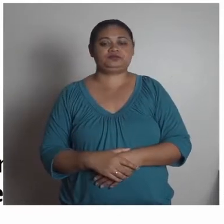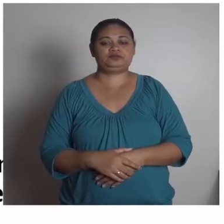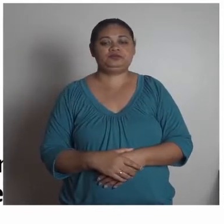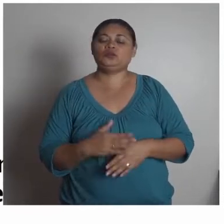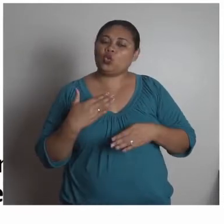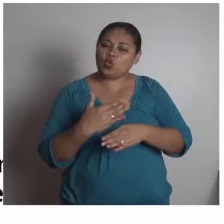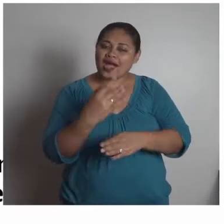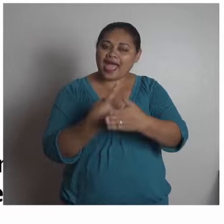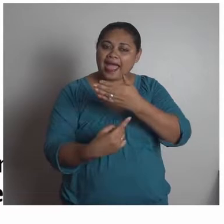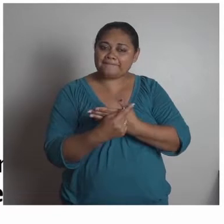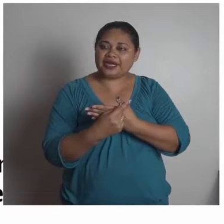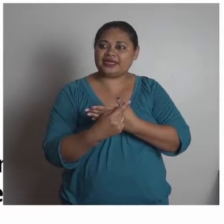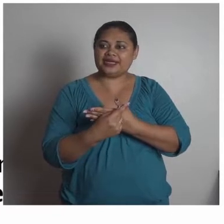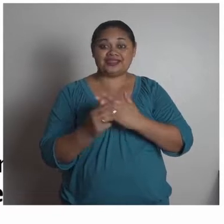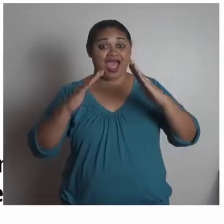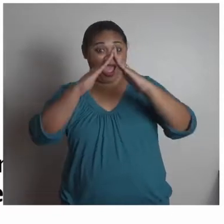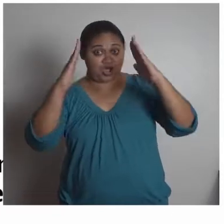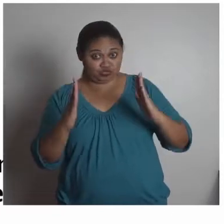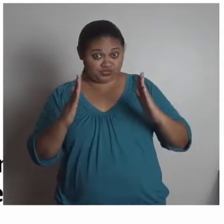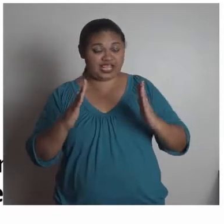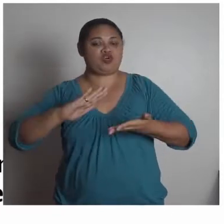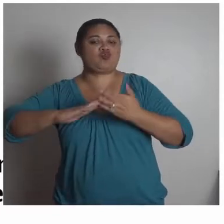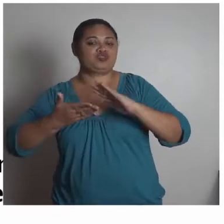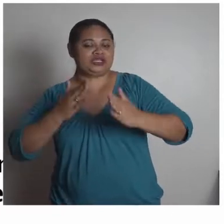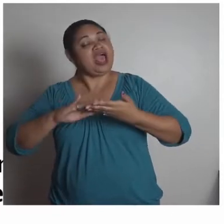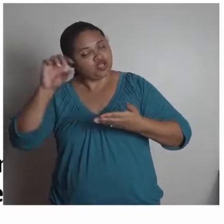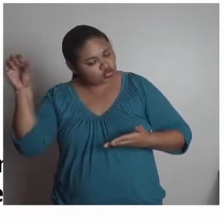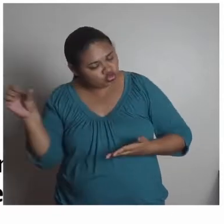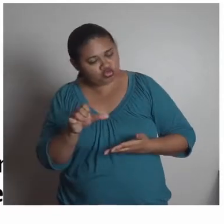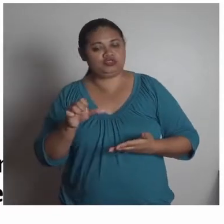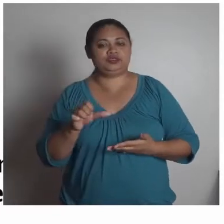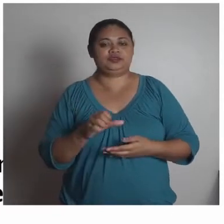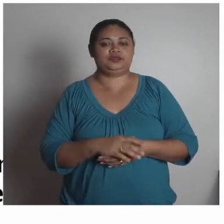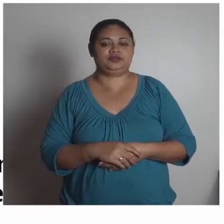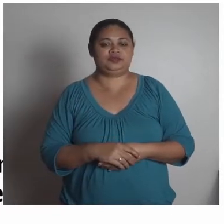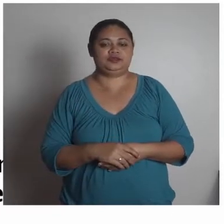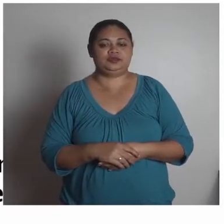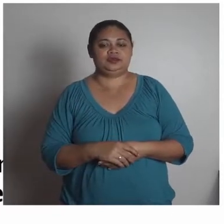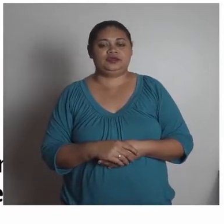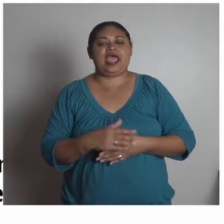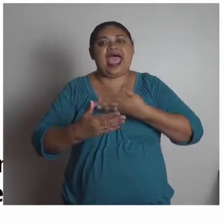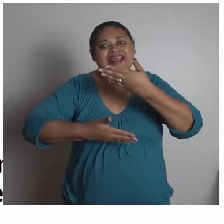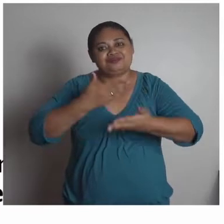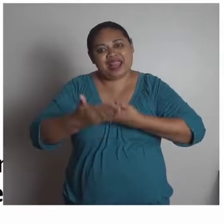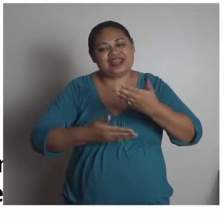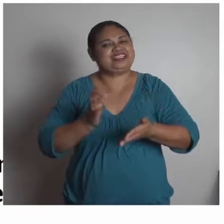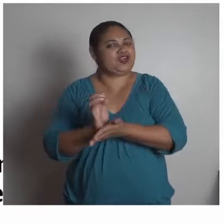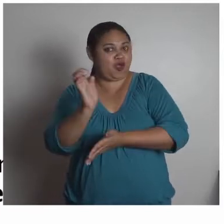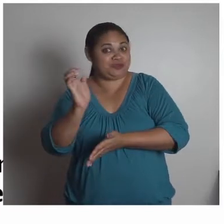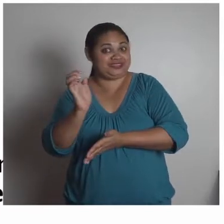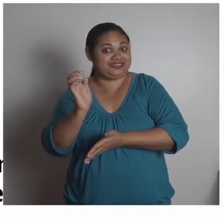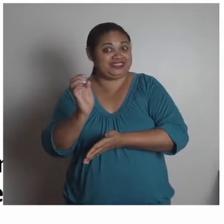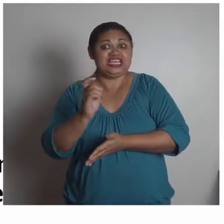is the work that takes place in the households and communities. That has to be part of how we